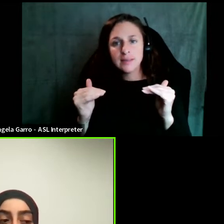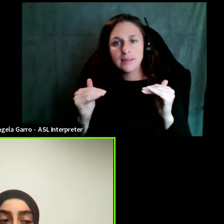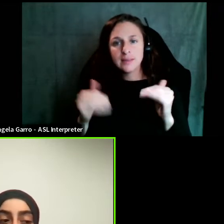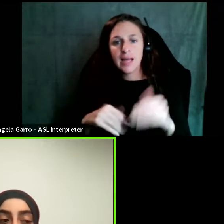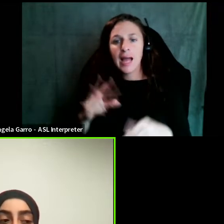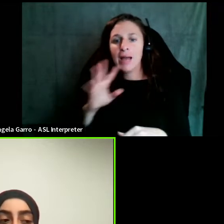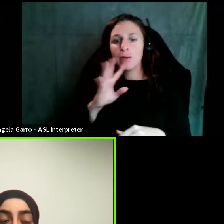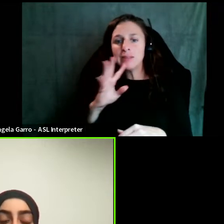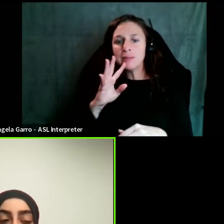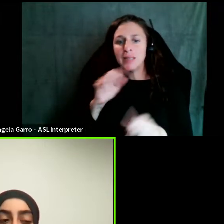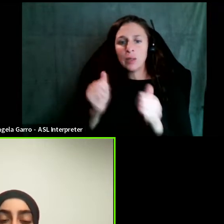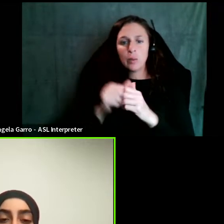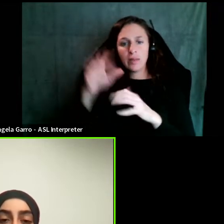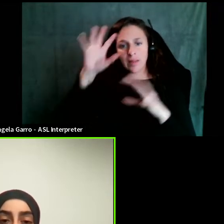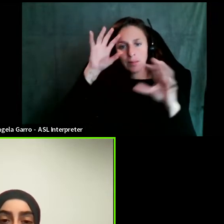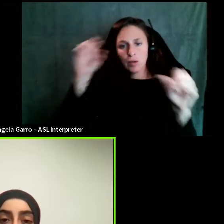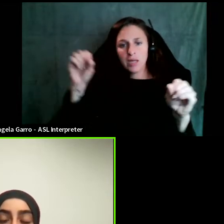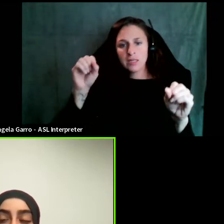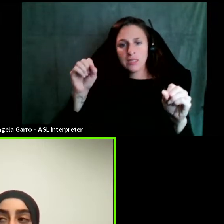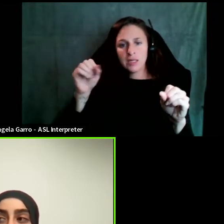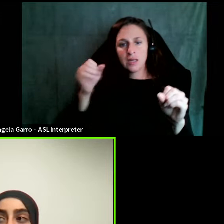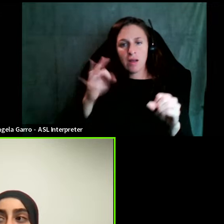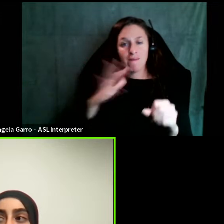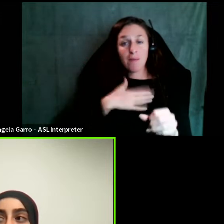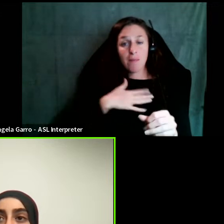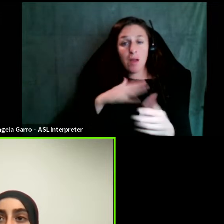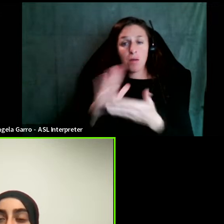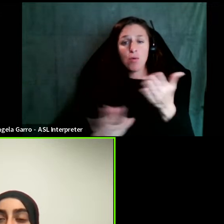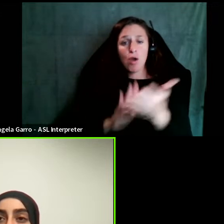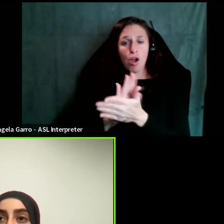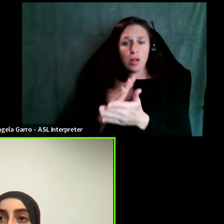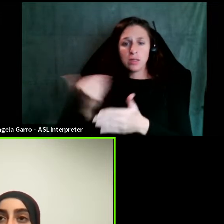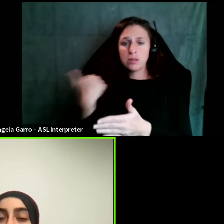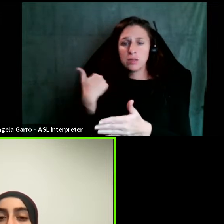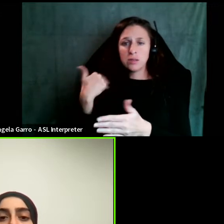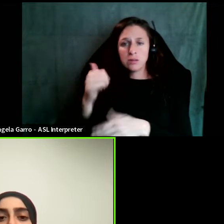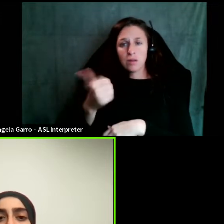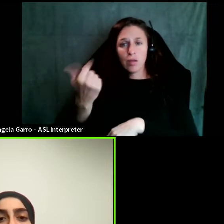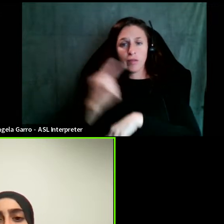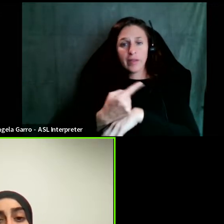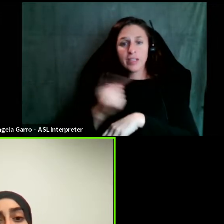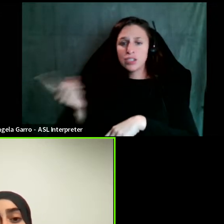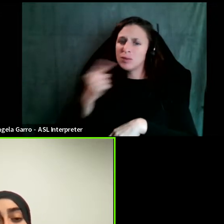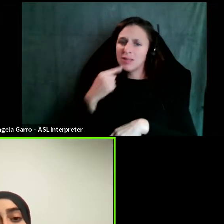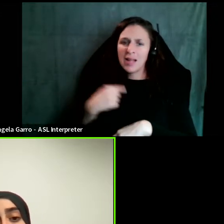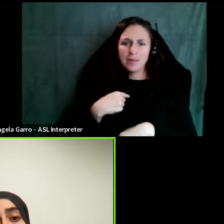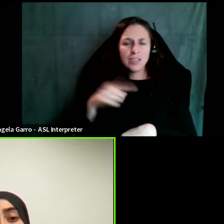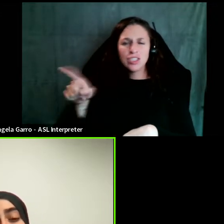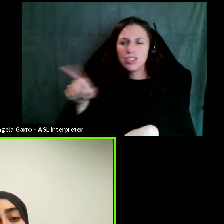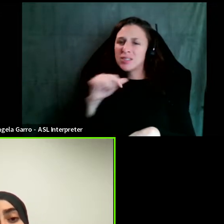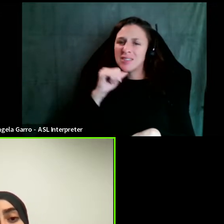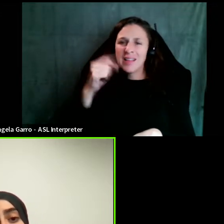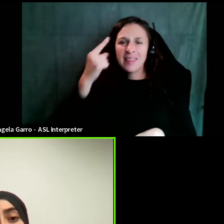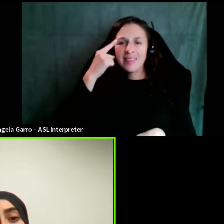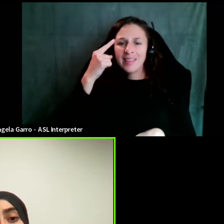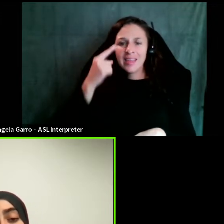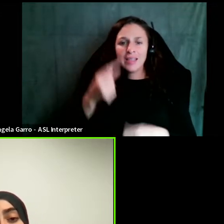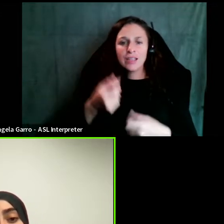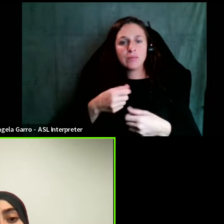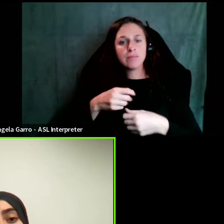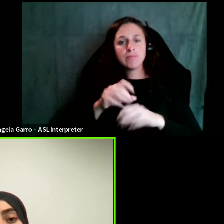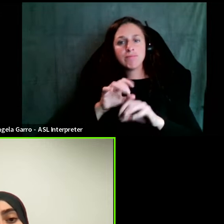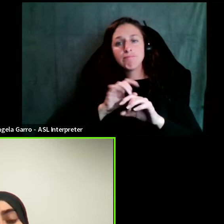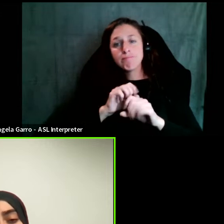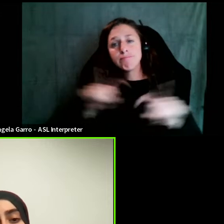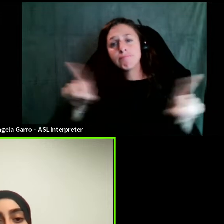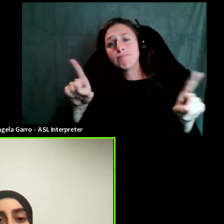president of my college the other day, and she was telling me that she doesn't think releasing a statement makes a